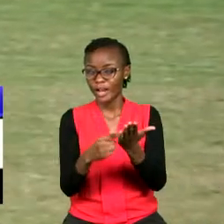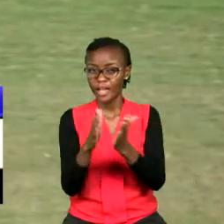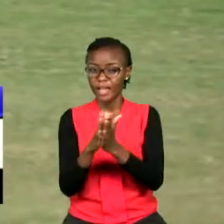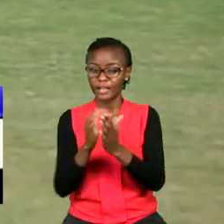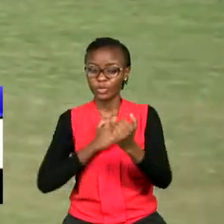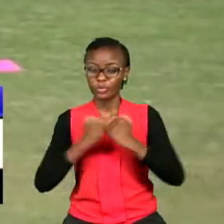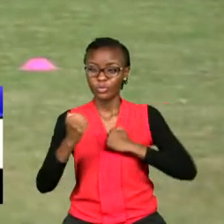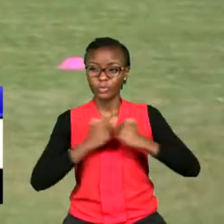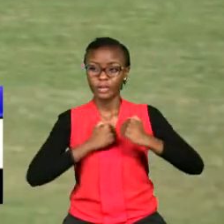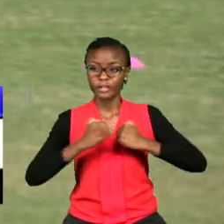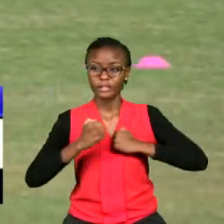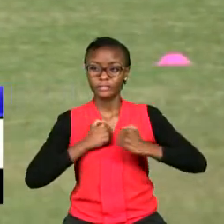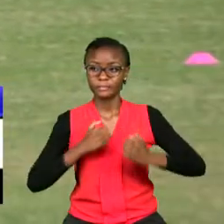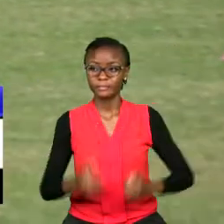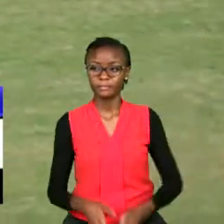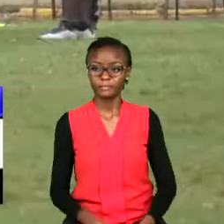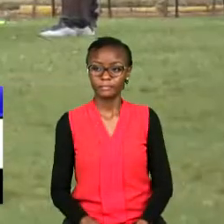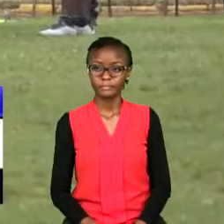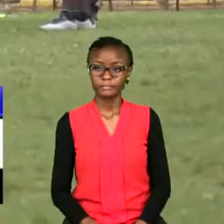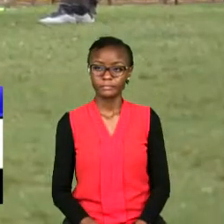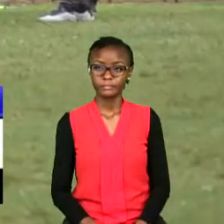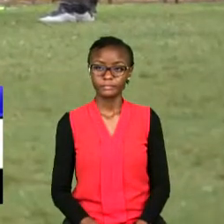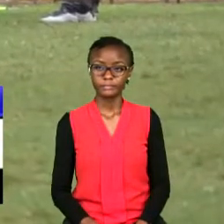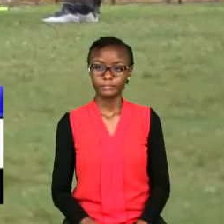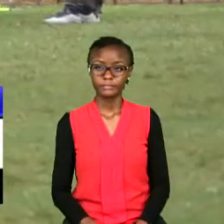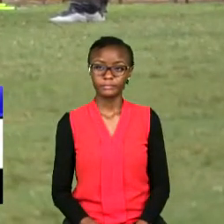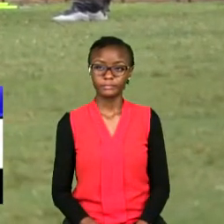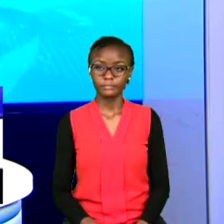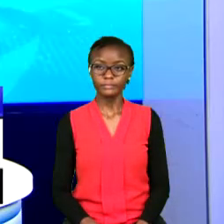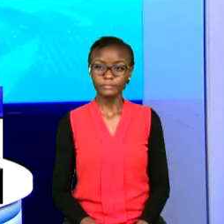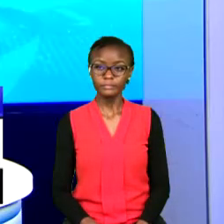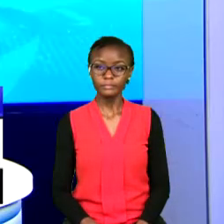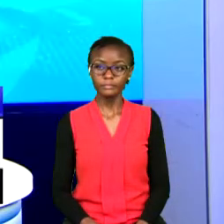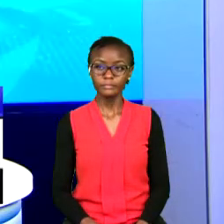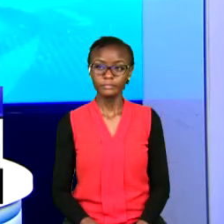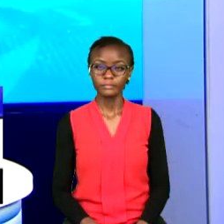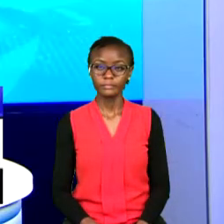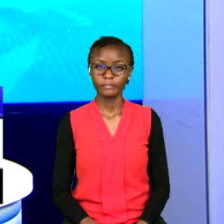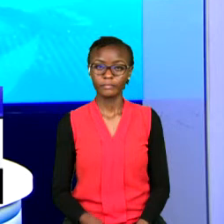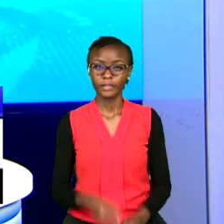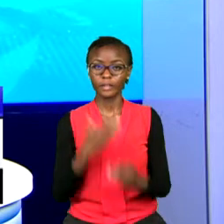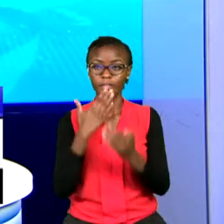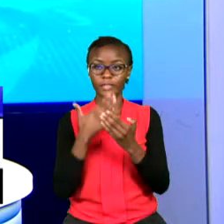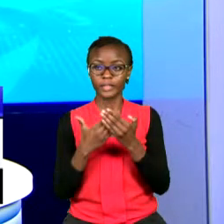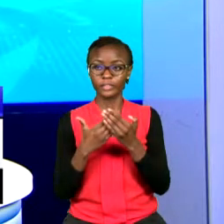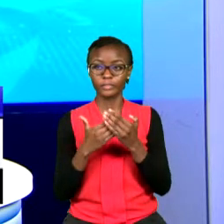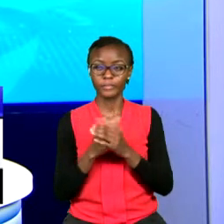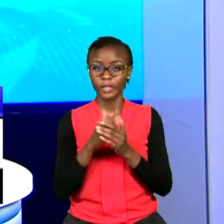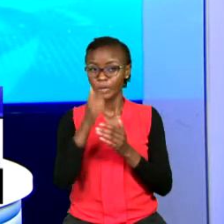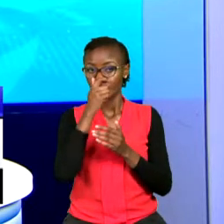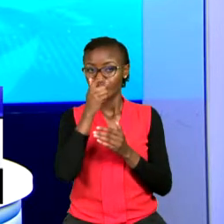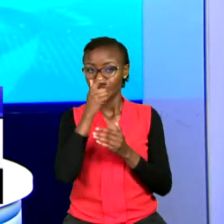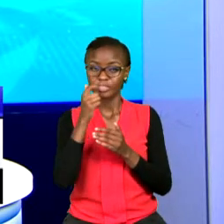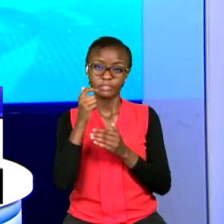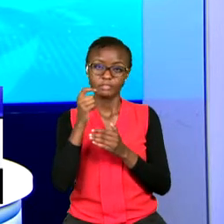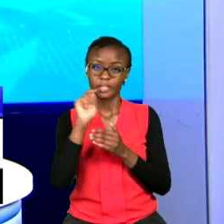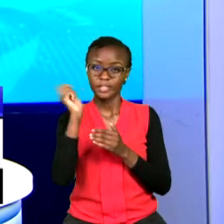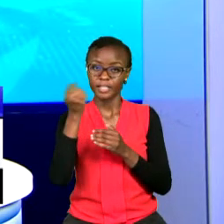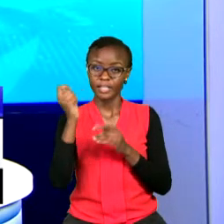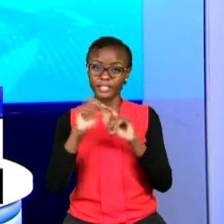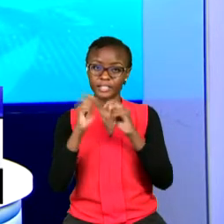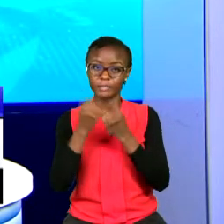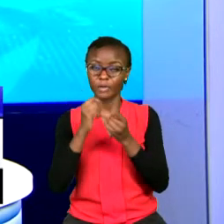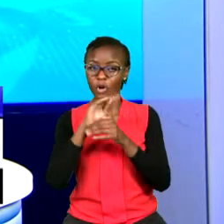for Switch TV, I'm Omar Mohammed. Thank you, Mar Mohammed. Wishing Harambee Stars the best of luck ahead